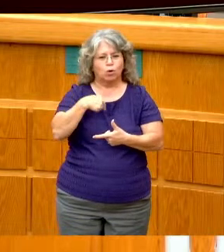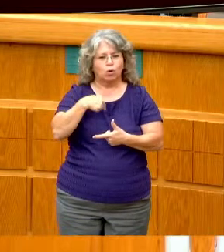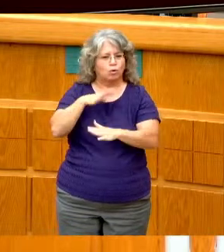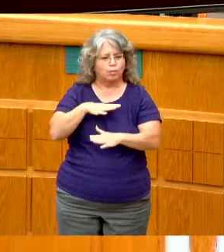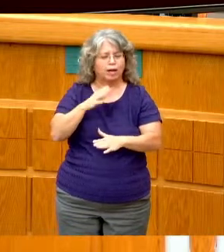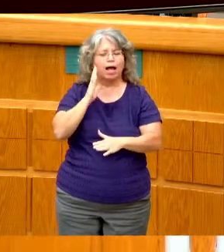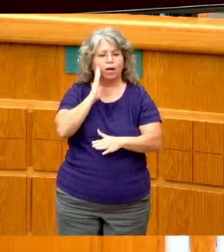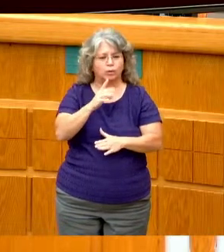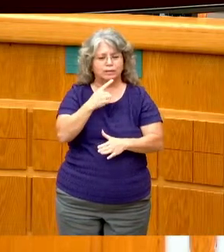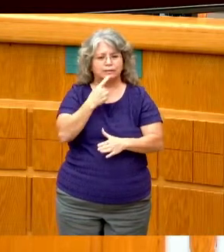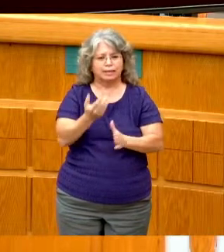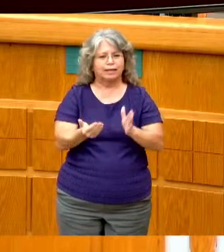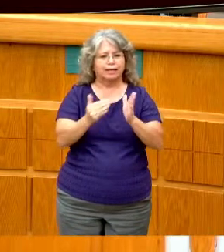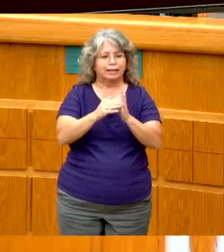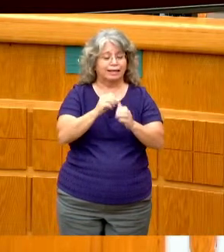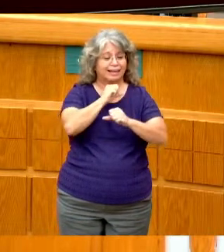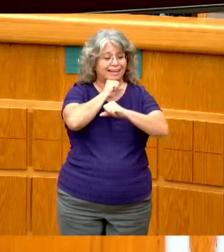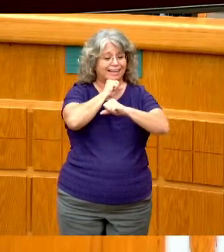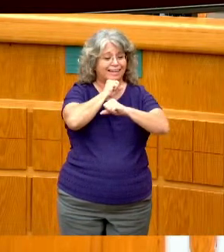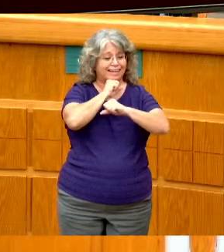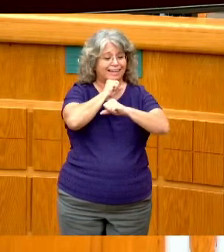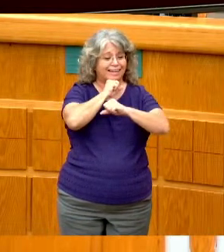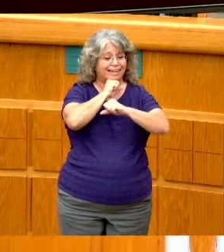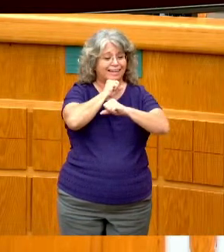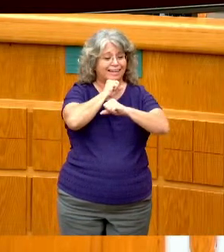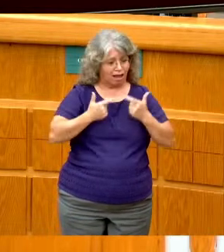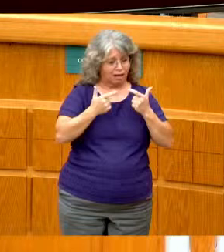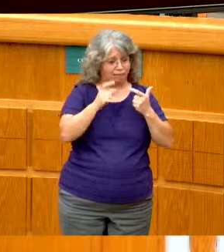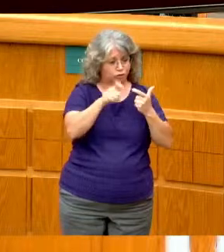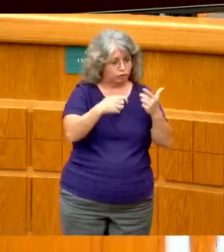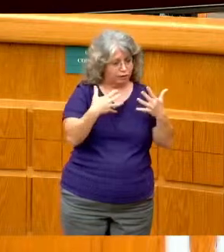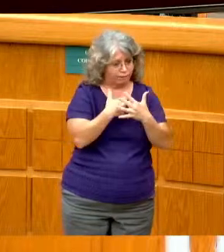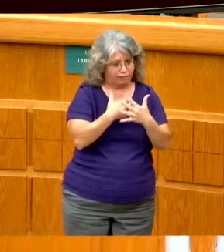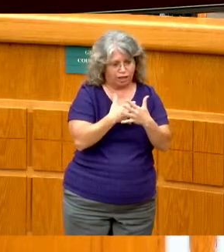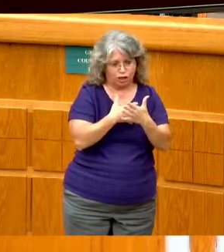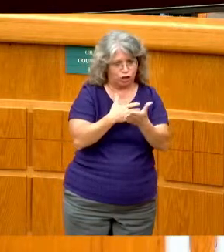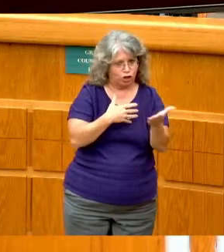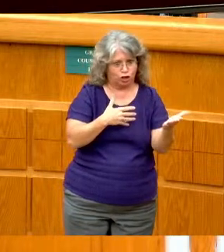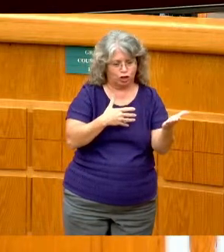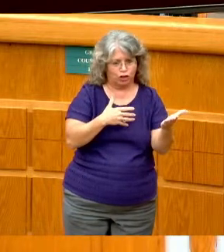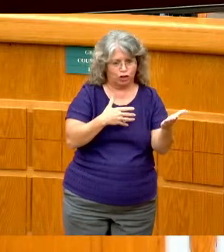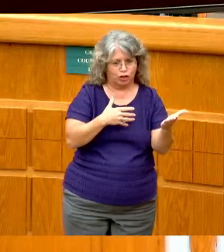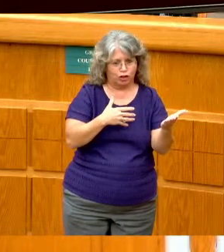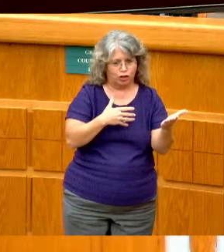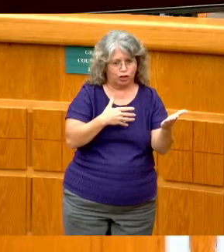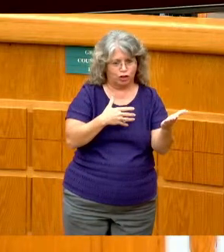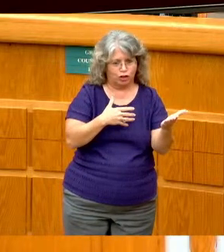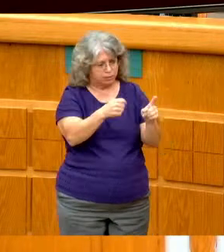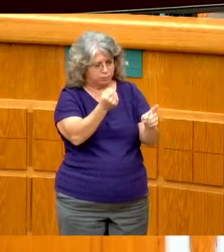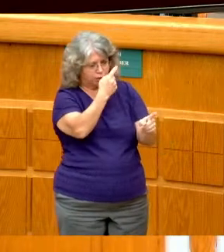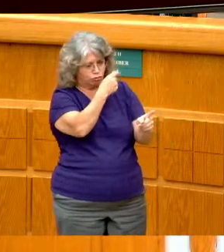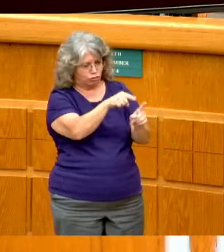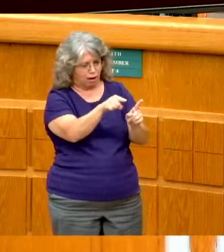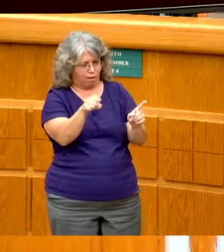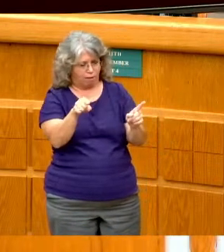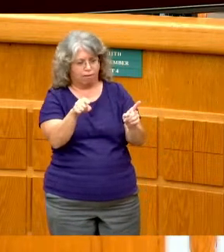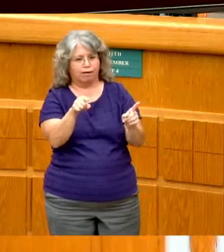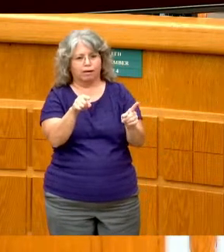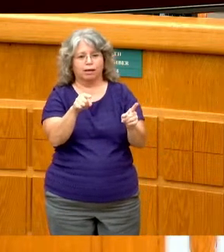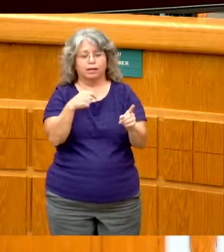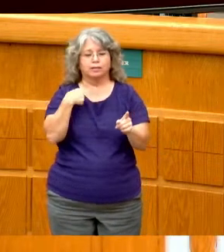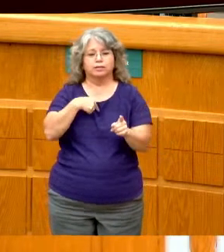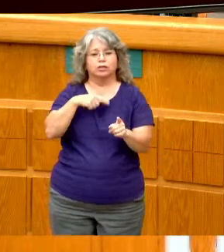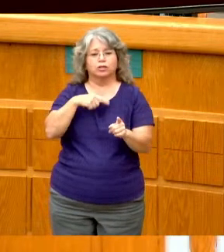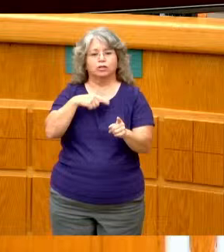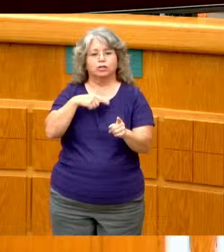with it. Nothing in life is to be feared. It's just to be understood. So we need to understand that we